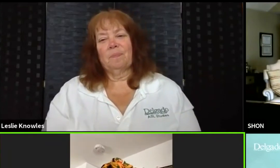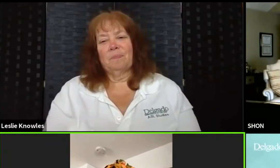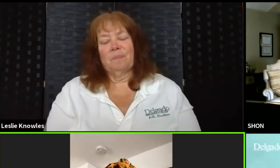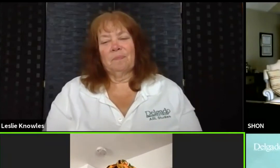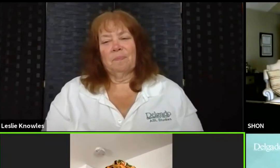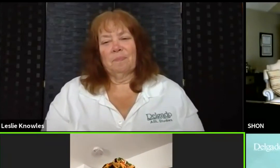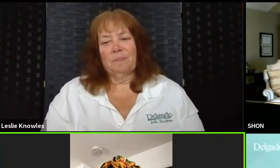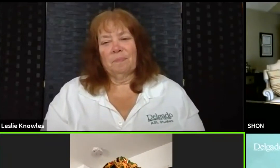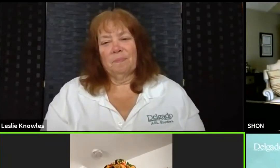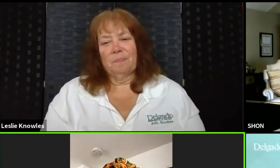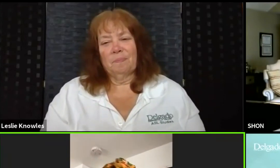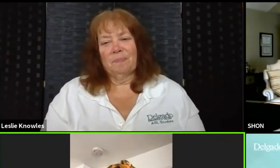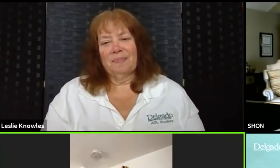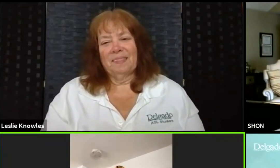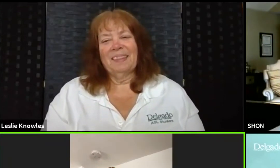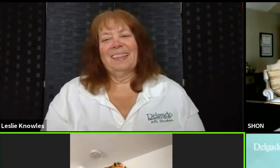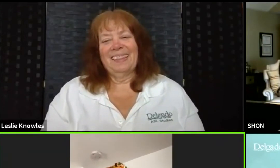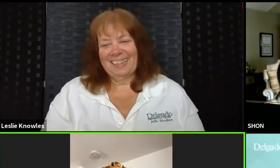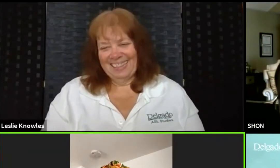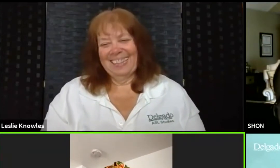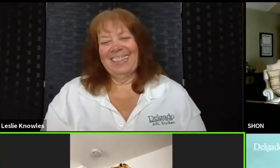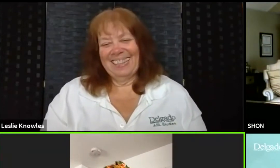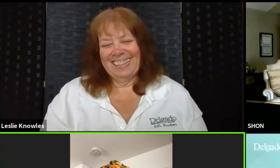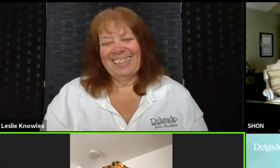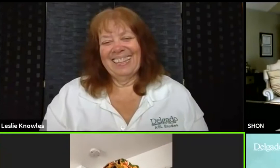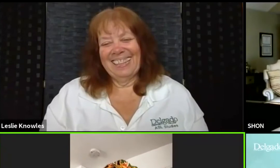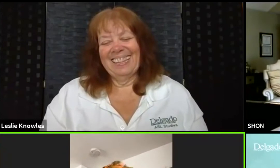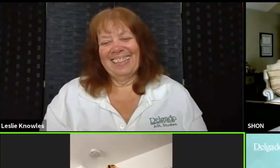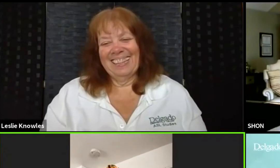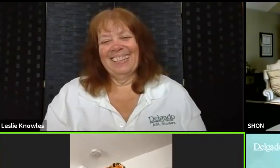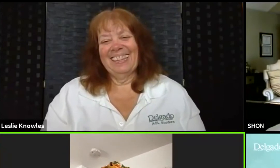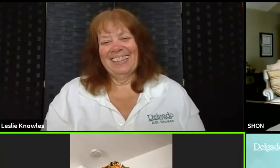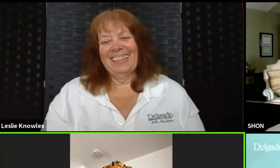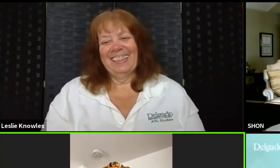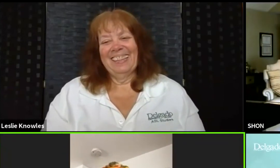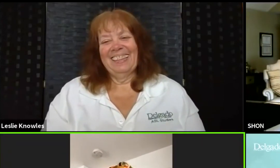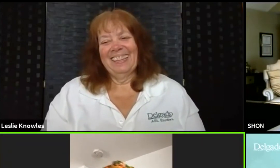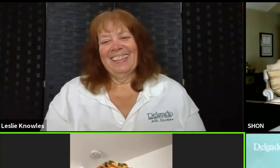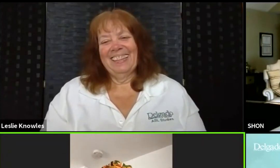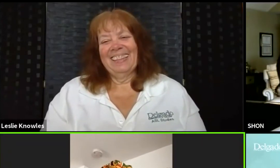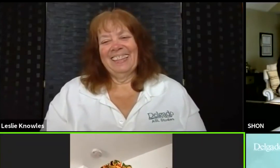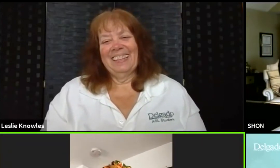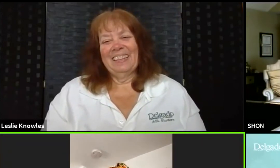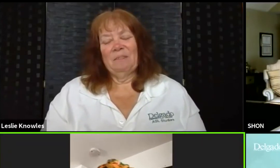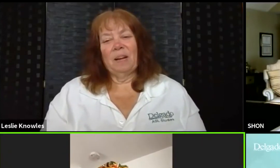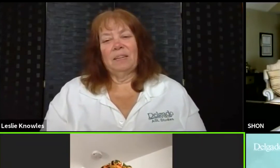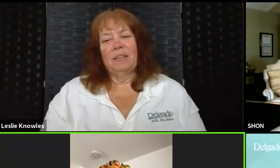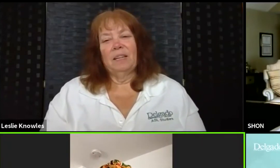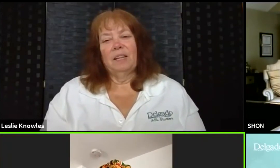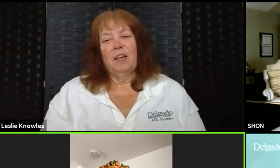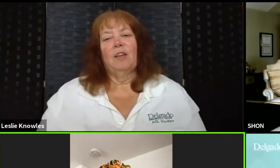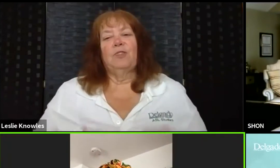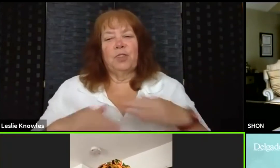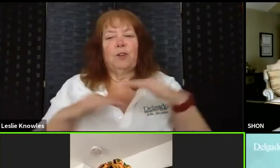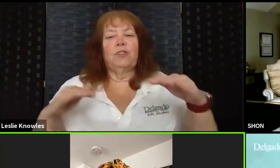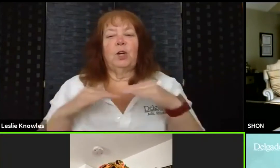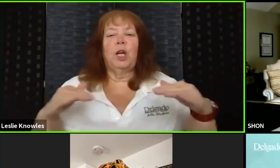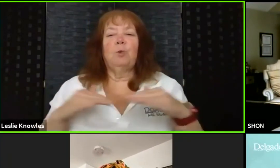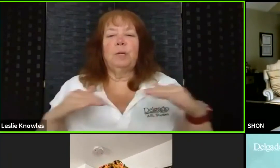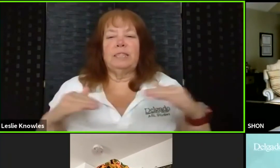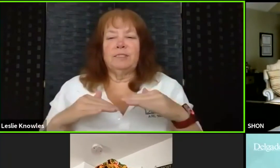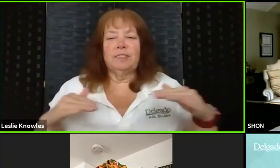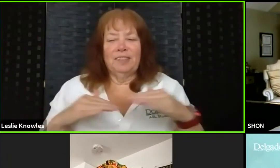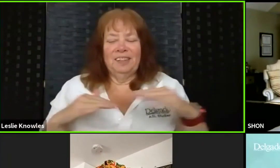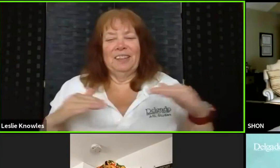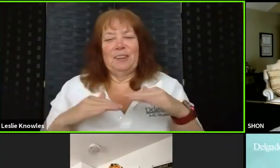I've interpreted drag shows, you know, like stuff like that. Like that's fun and like doesn't have any like stakes attached to it, right? They're